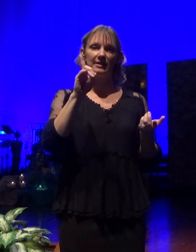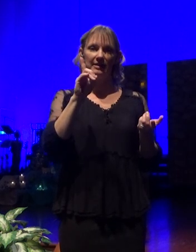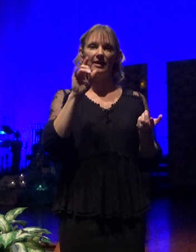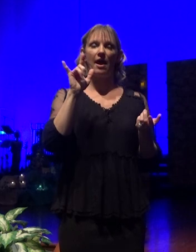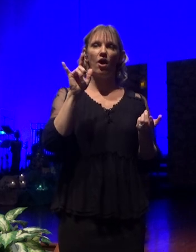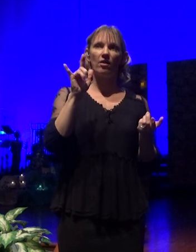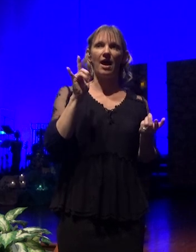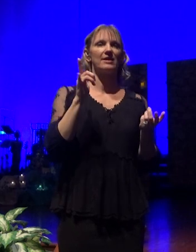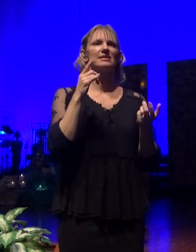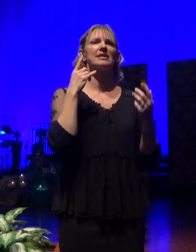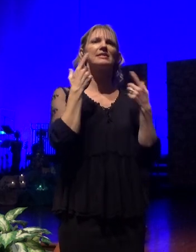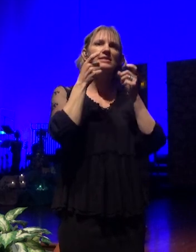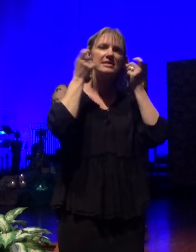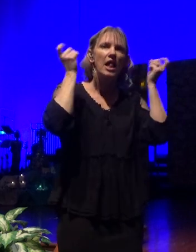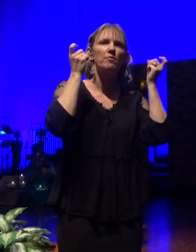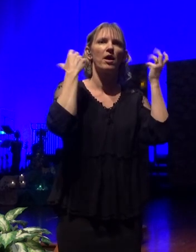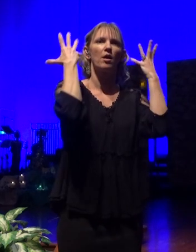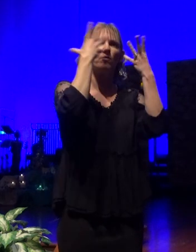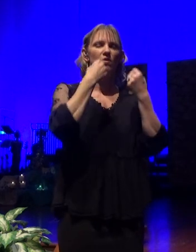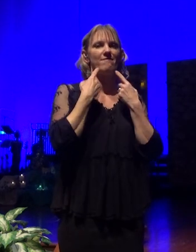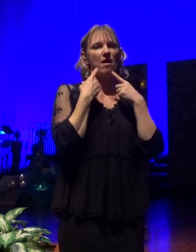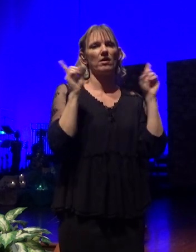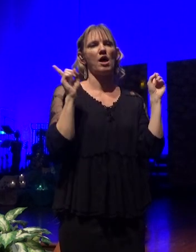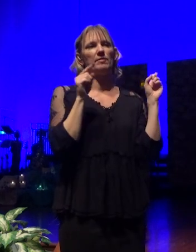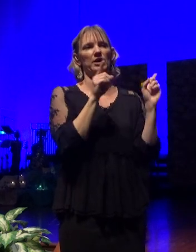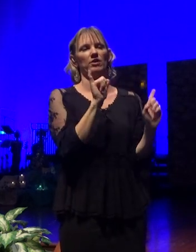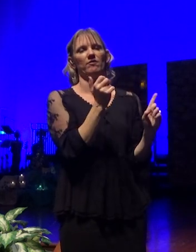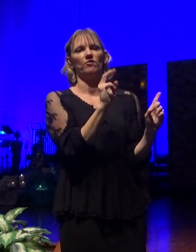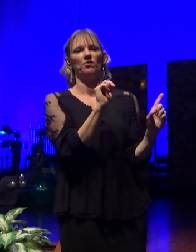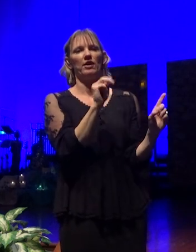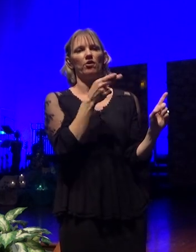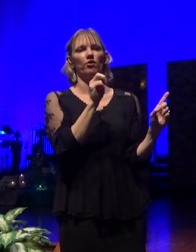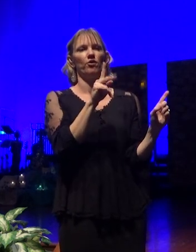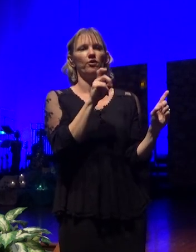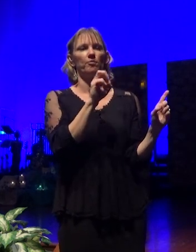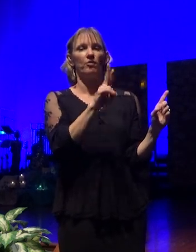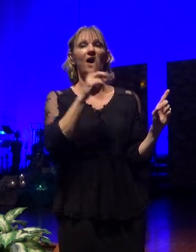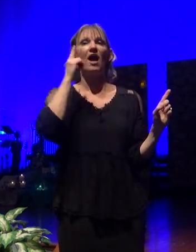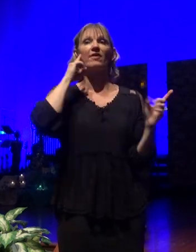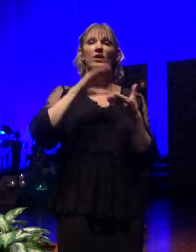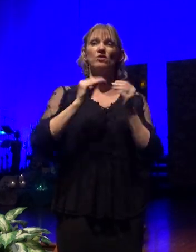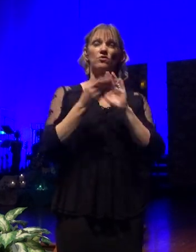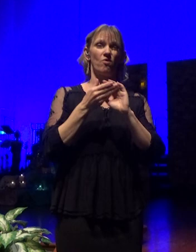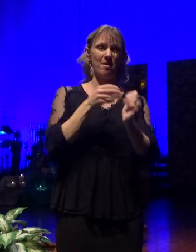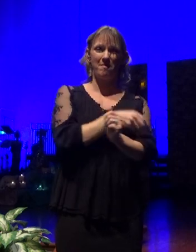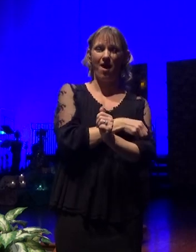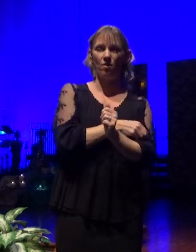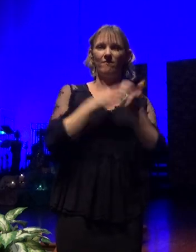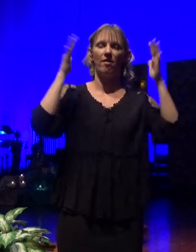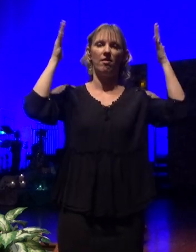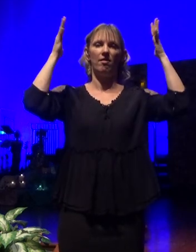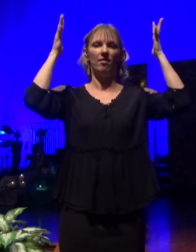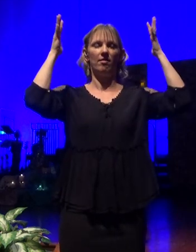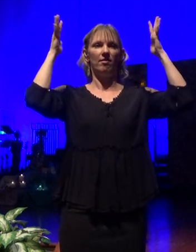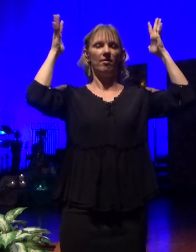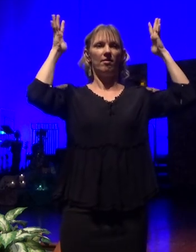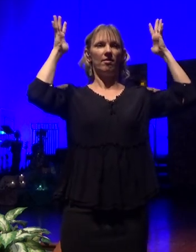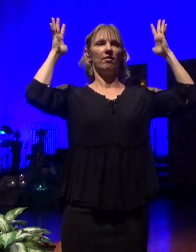beautiful accomplishment of Jean Harper. I think this is a powerful story. Yes, yes.